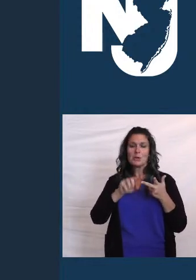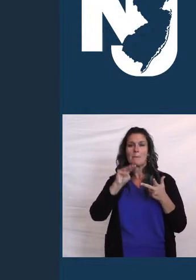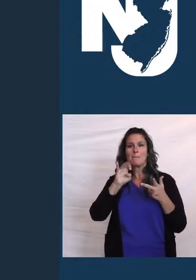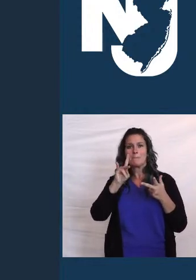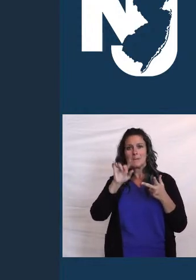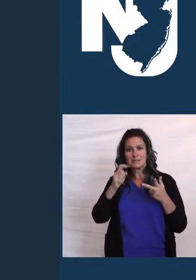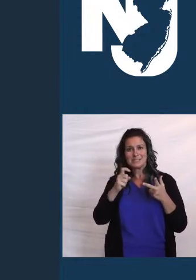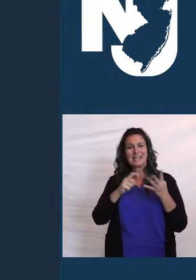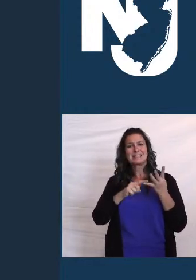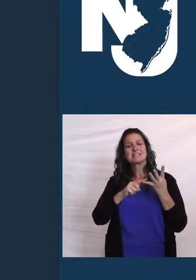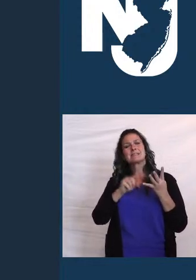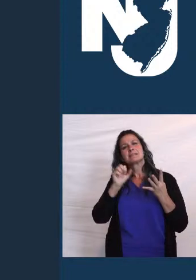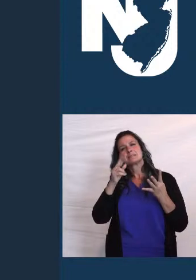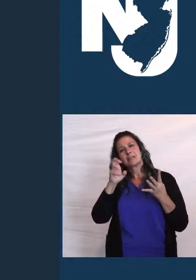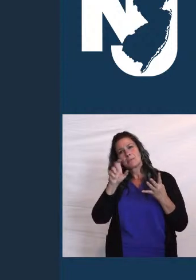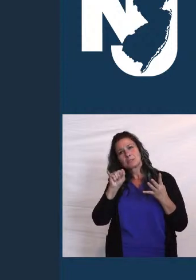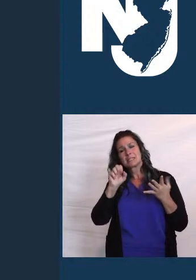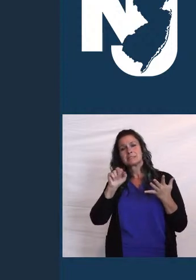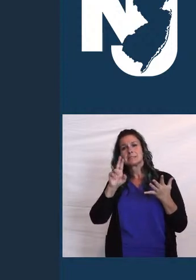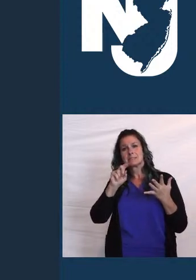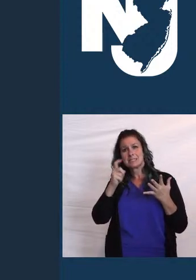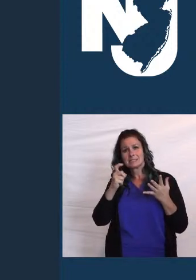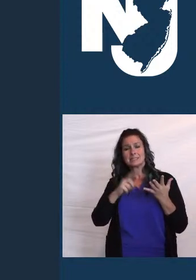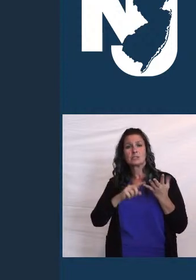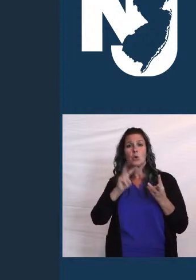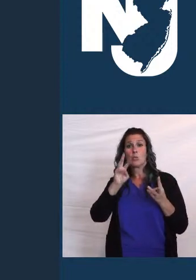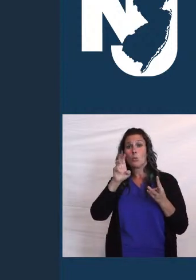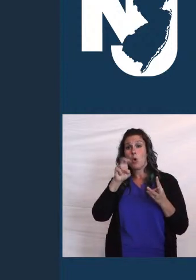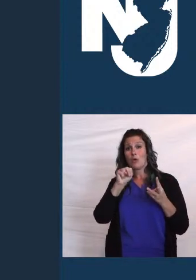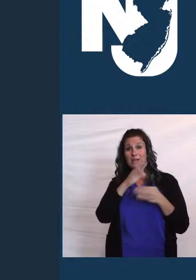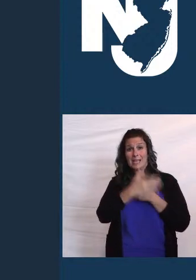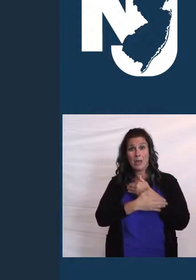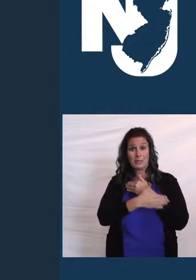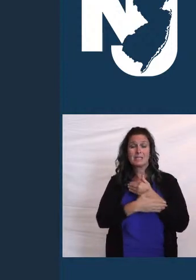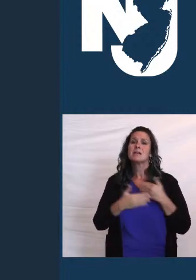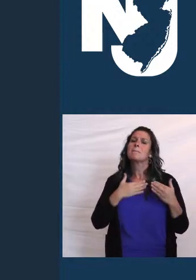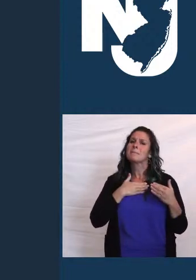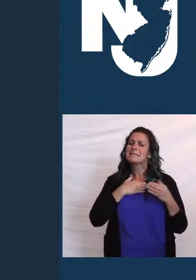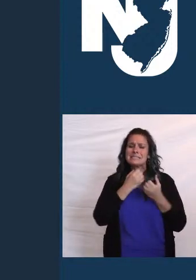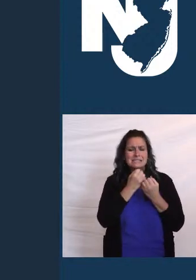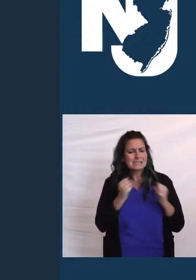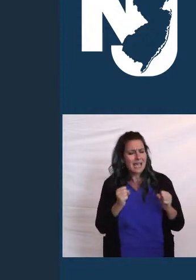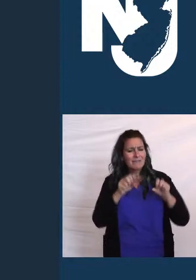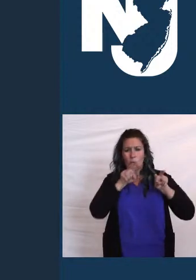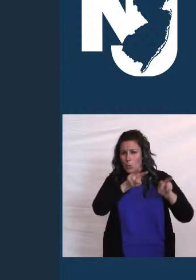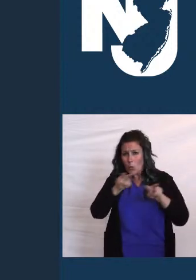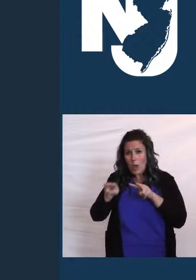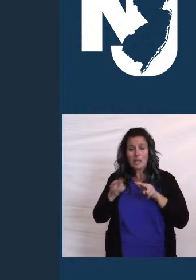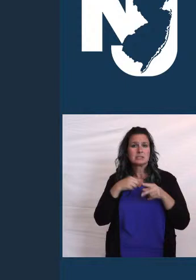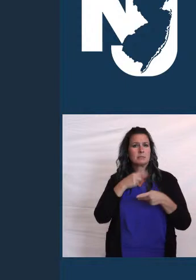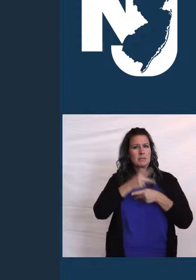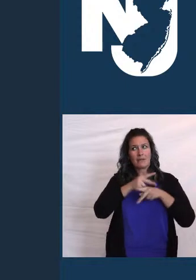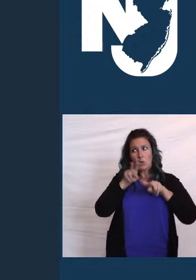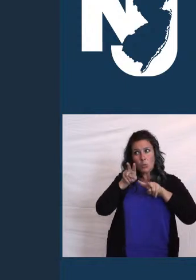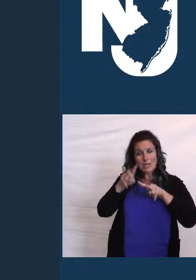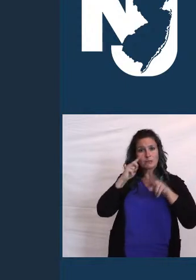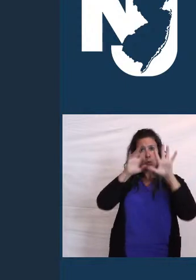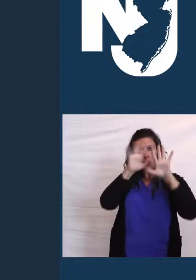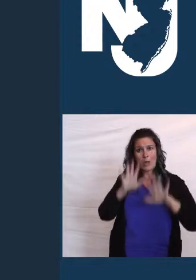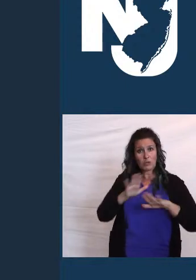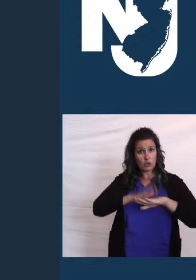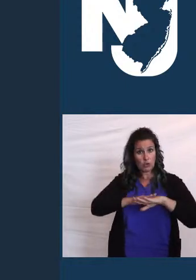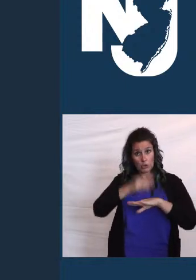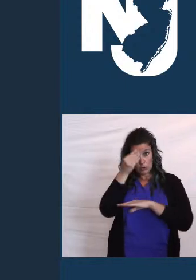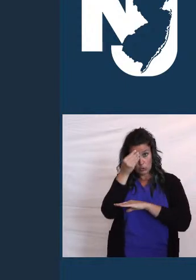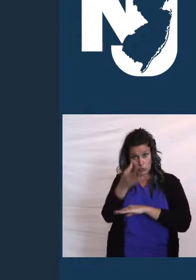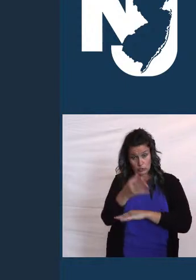Warren counties. So everybody, please be safe and please pay attention to further weather alerts. Pat, I think you're going to have some